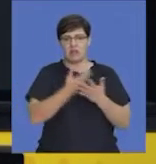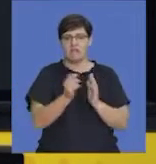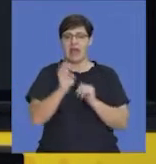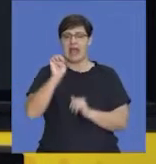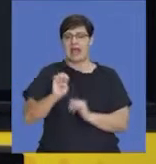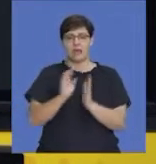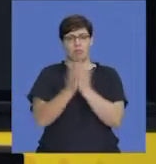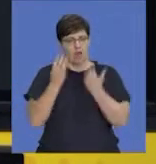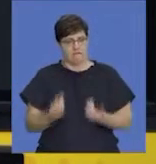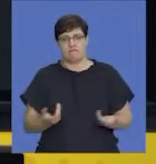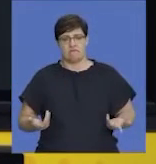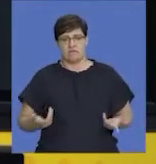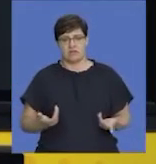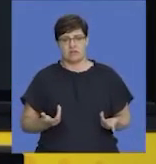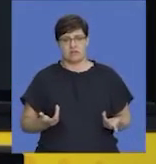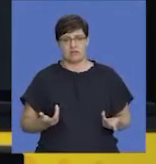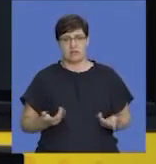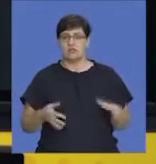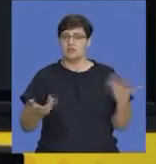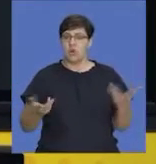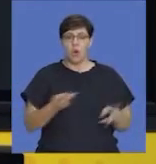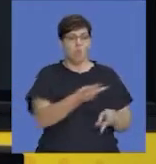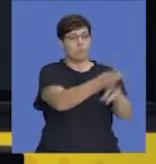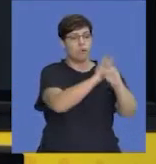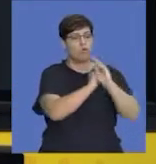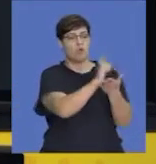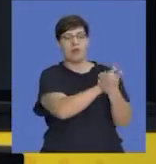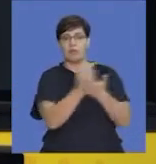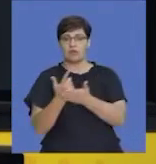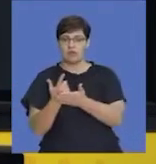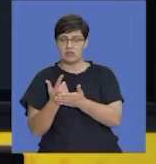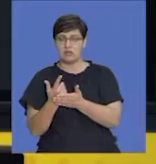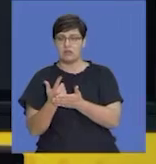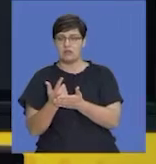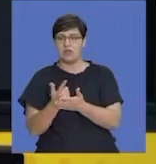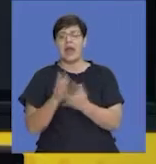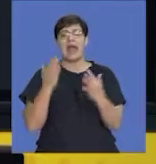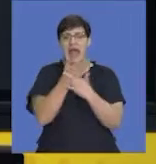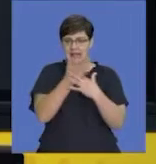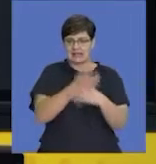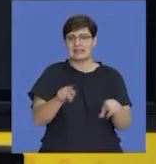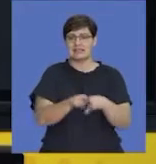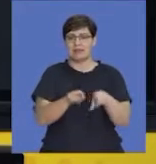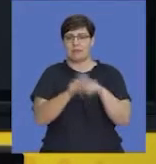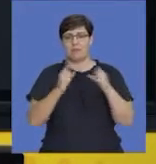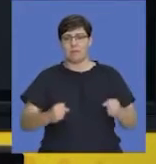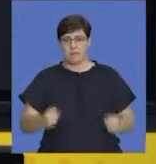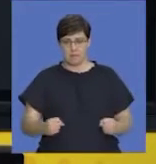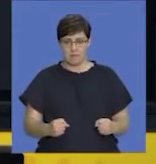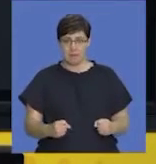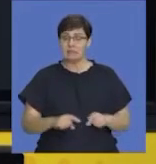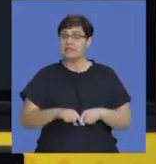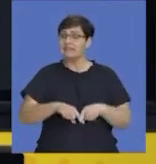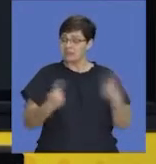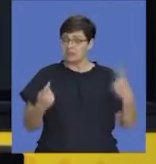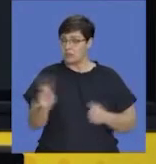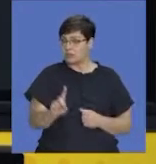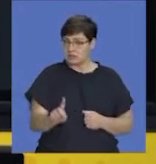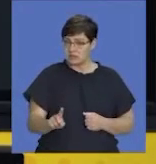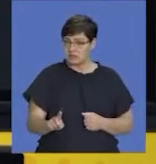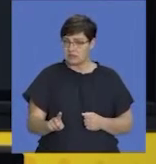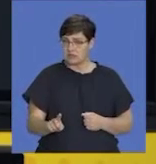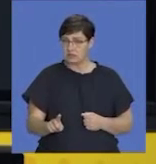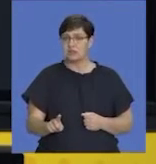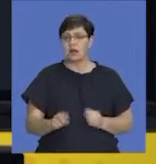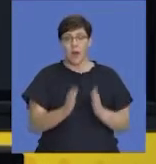you. And well, even if you borrow a book from the library, you also have the same access. But the difference is that obviously the wear and